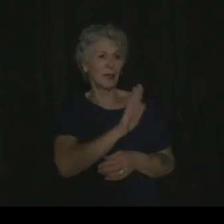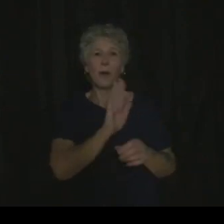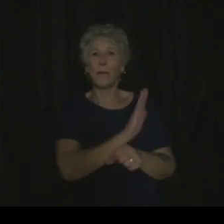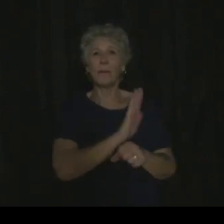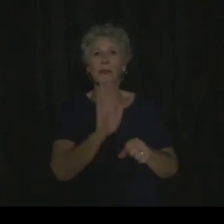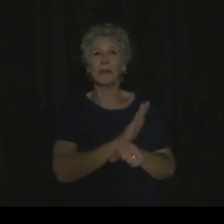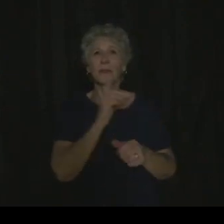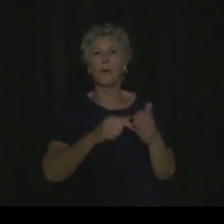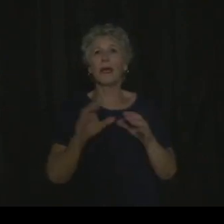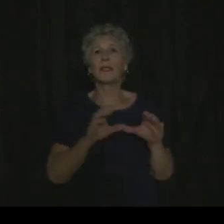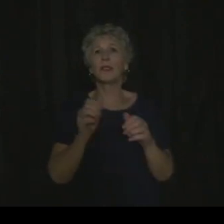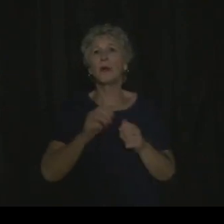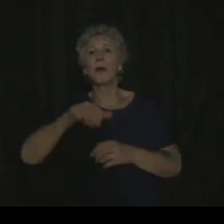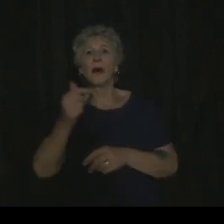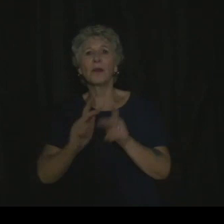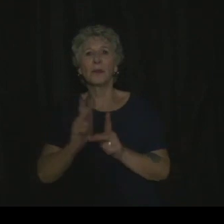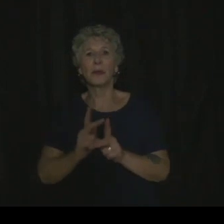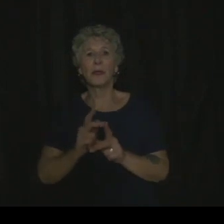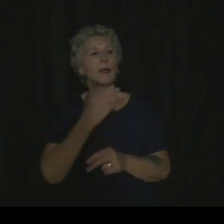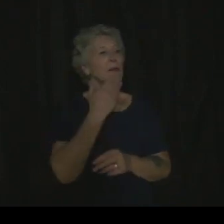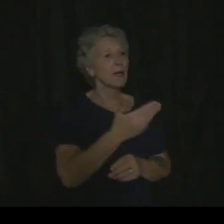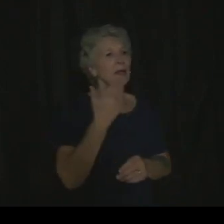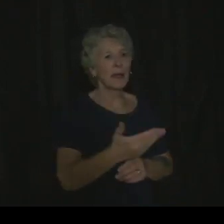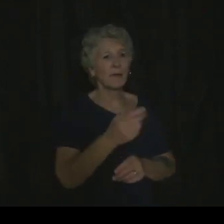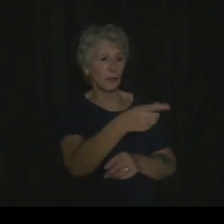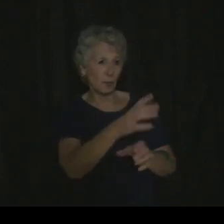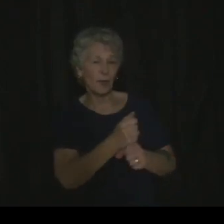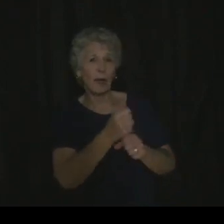with everybody else. Just be thankful you got what you got.